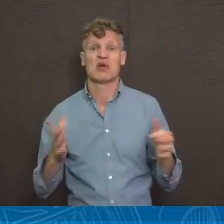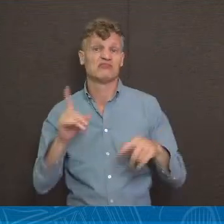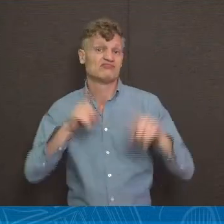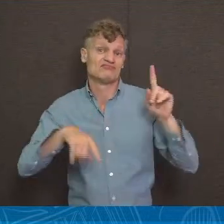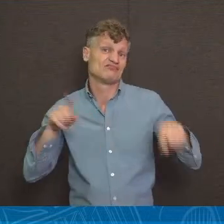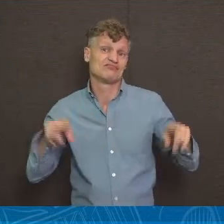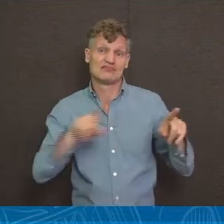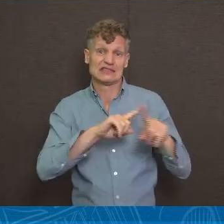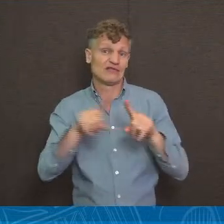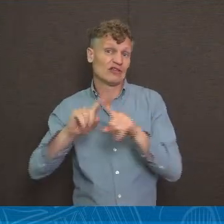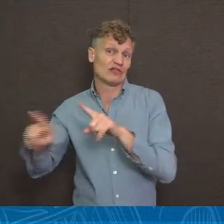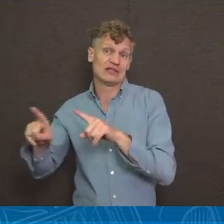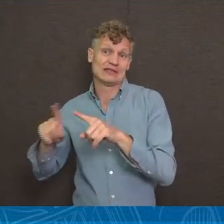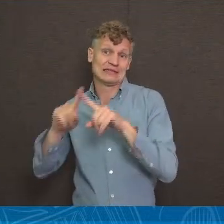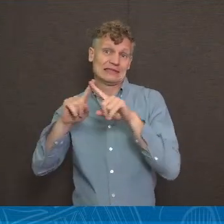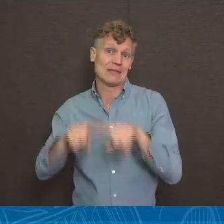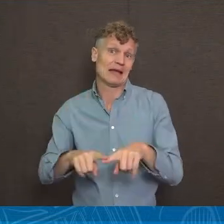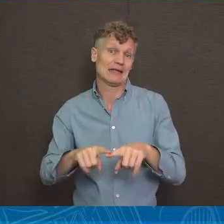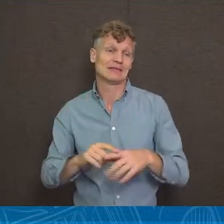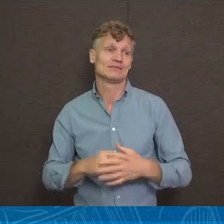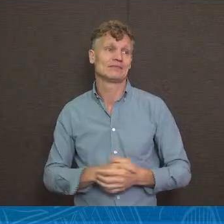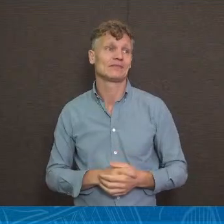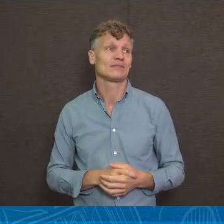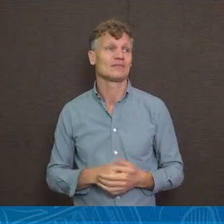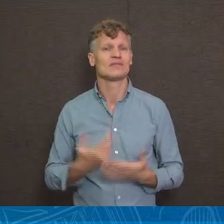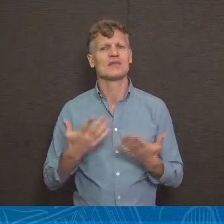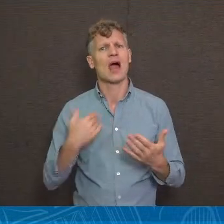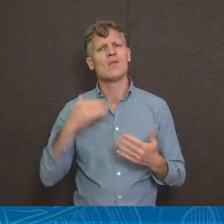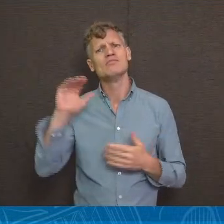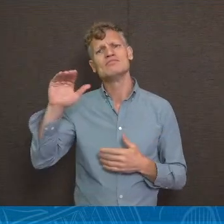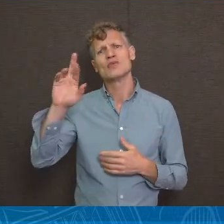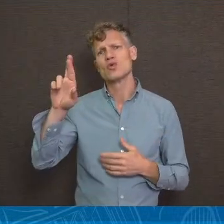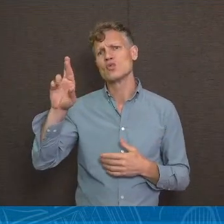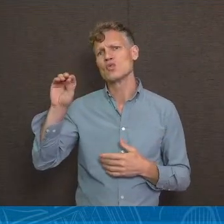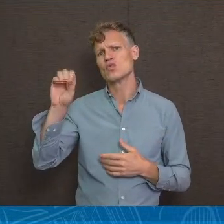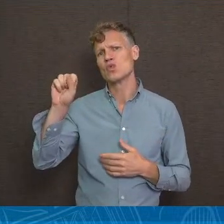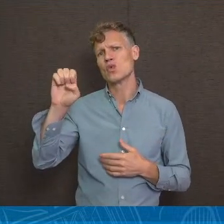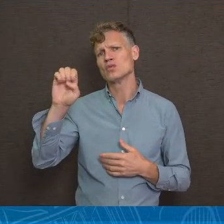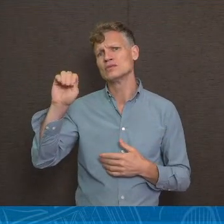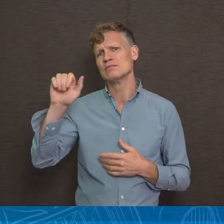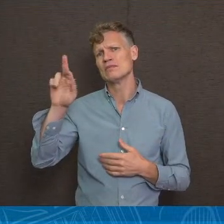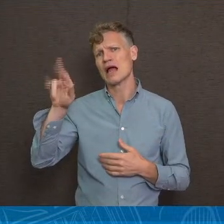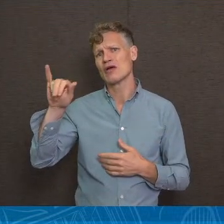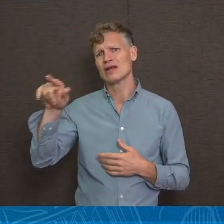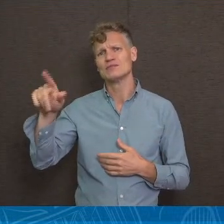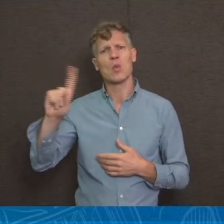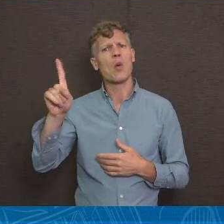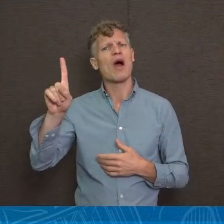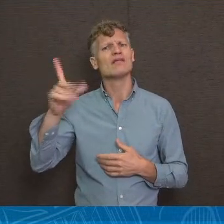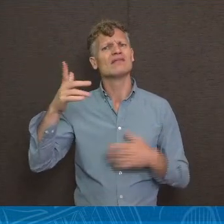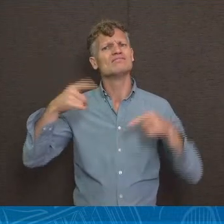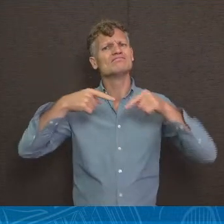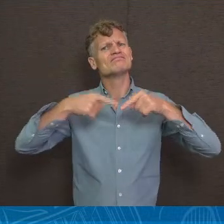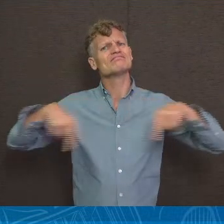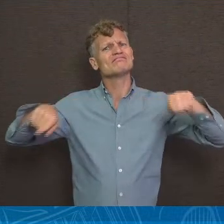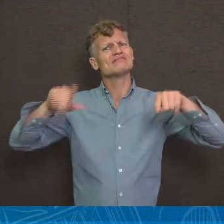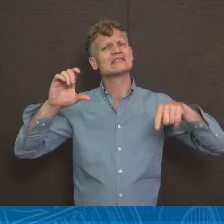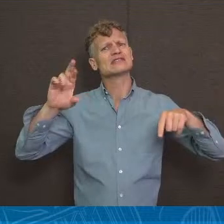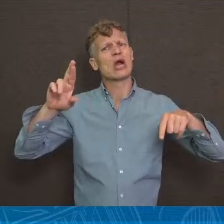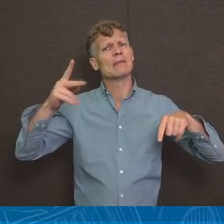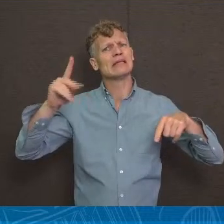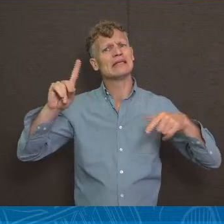you. Rosemary, can I call on you? What do you think could be the guidance from the committee and